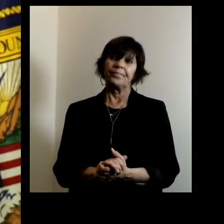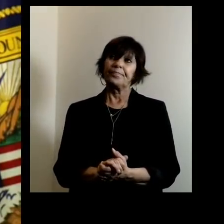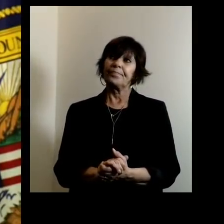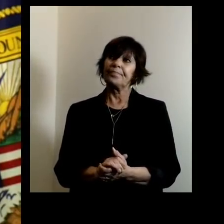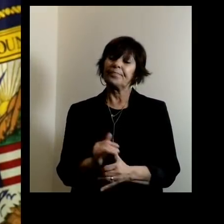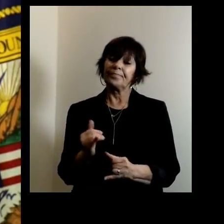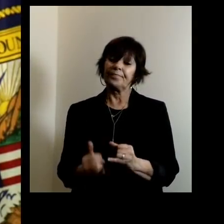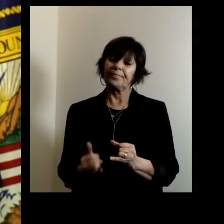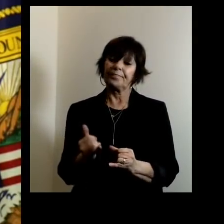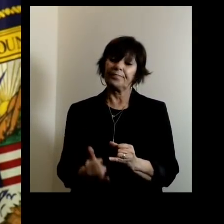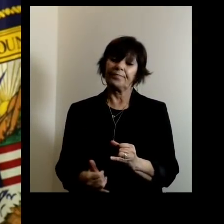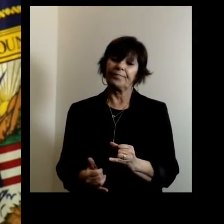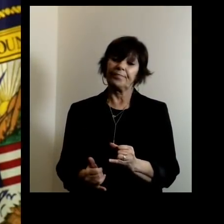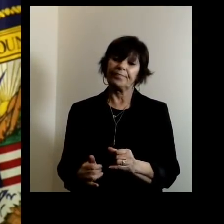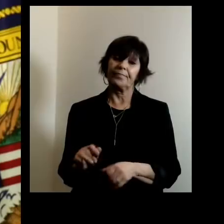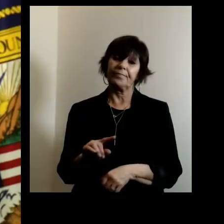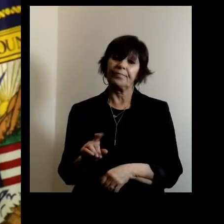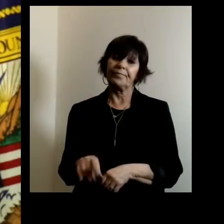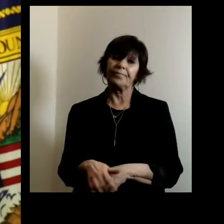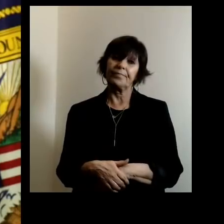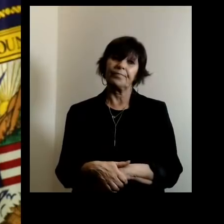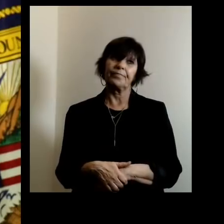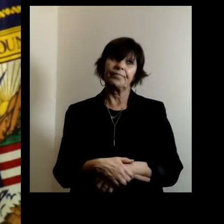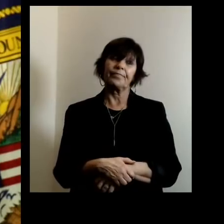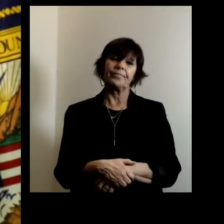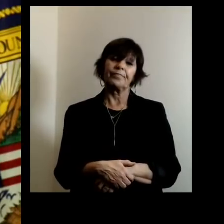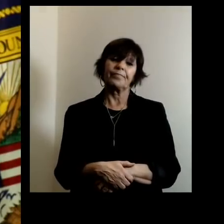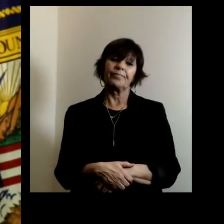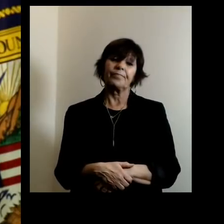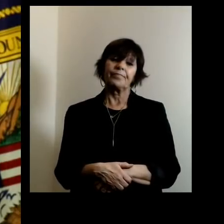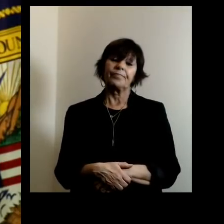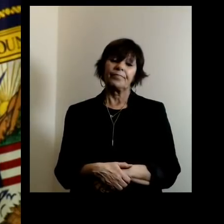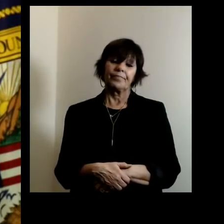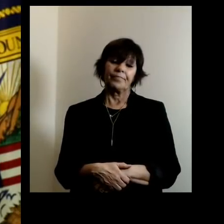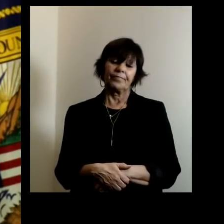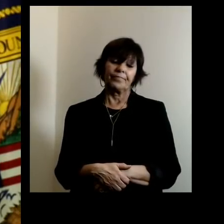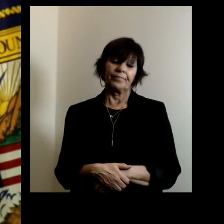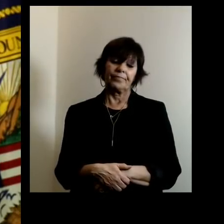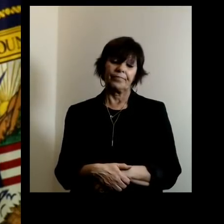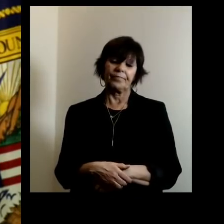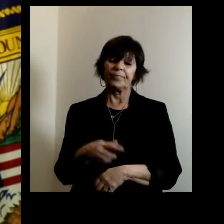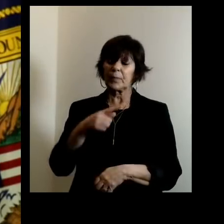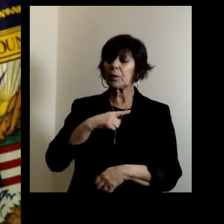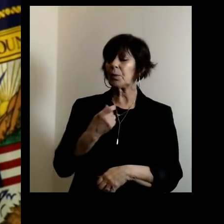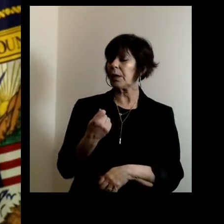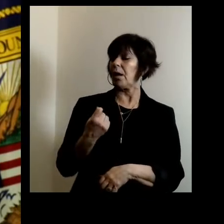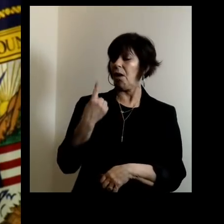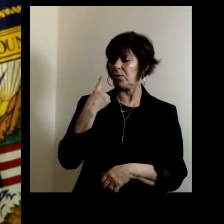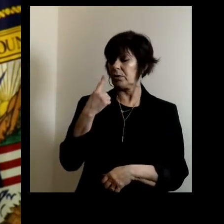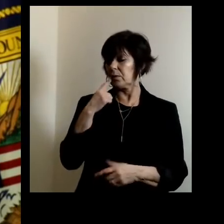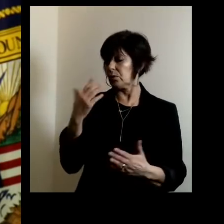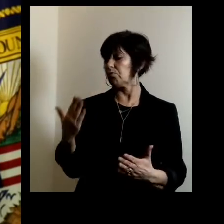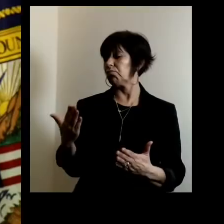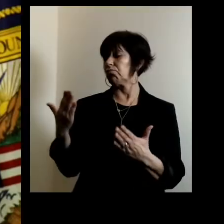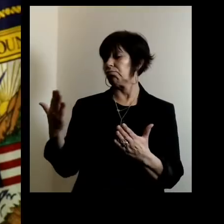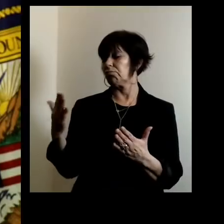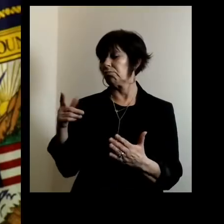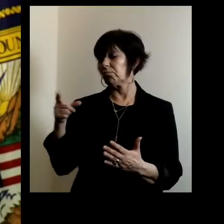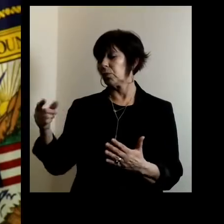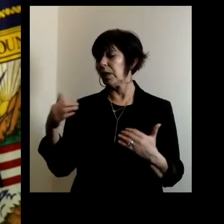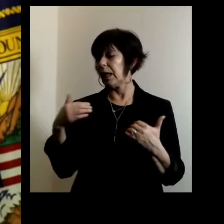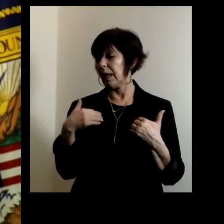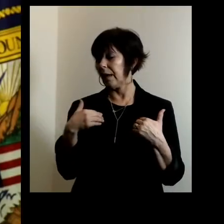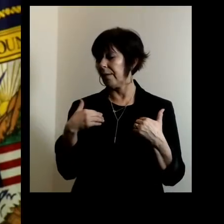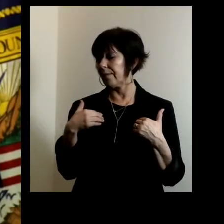Final to Channel 7, any more questions? Yes, one last question. We understand it was recommended that you have a